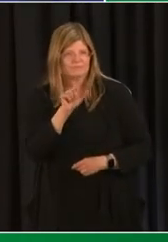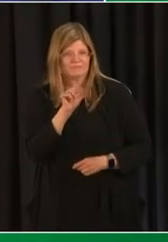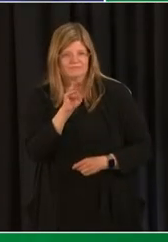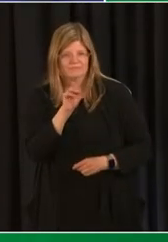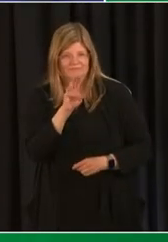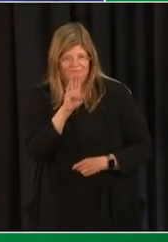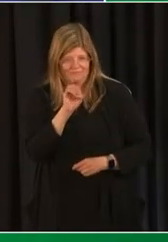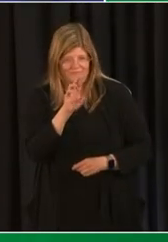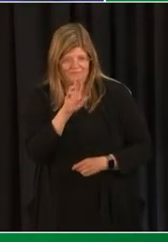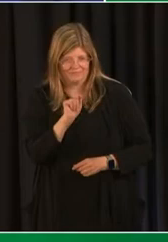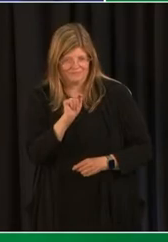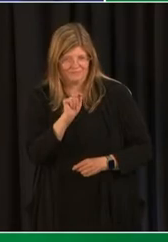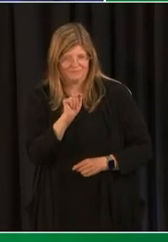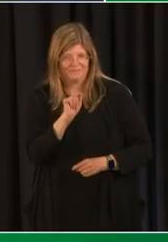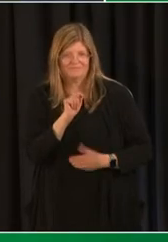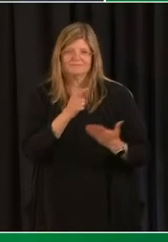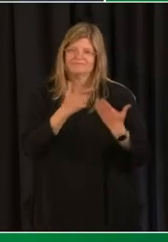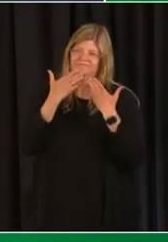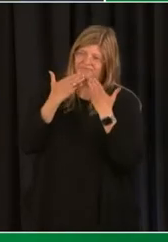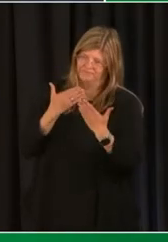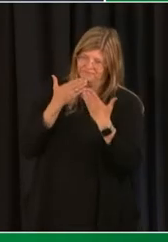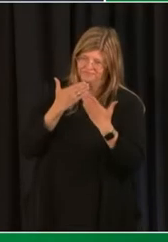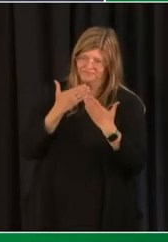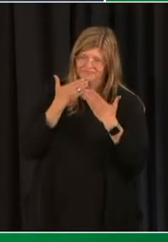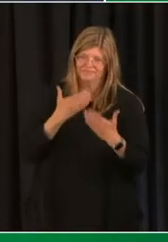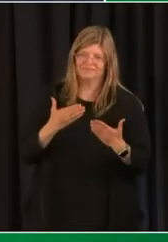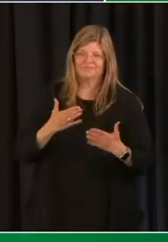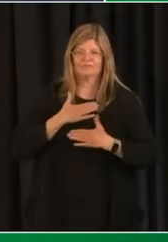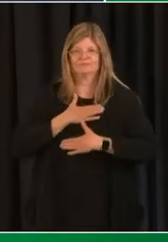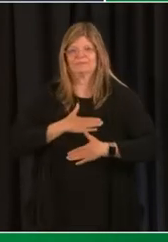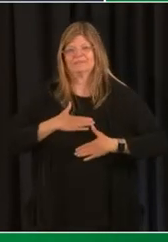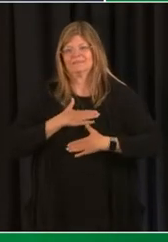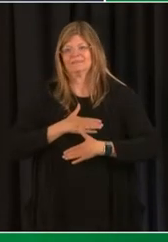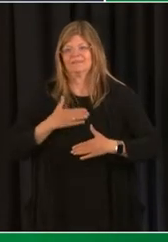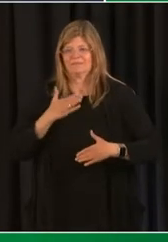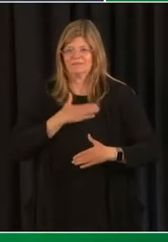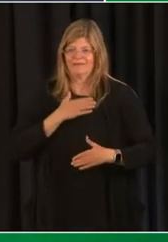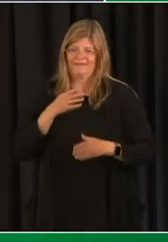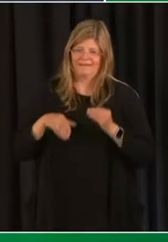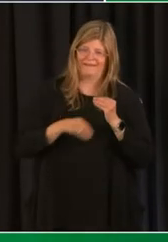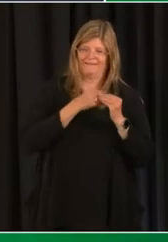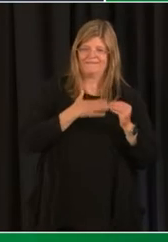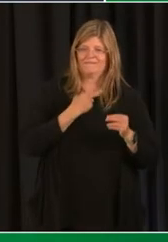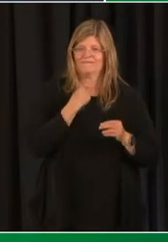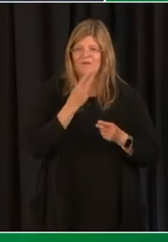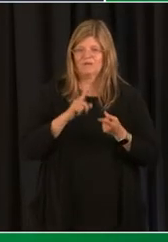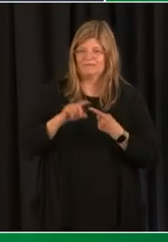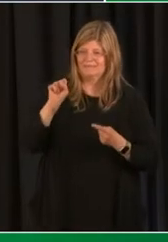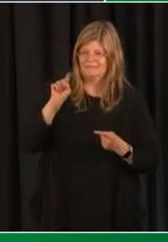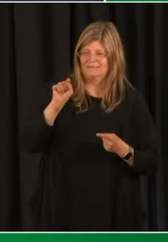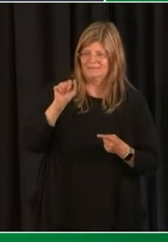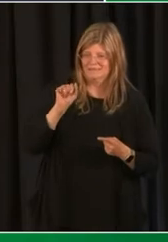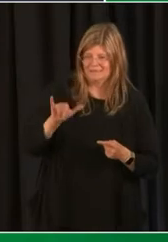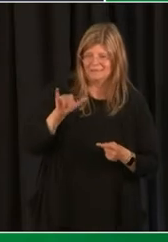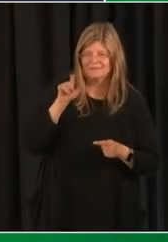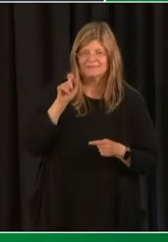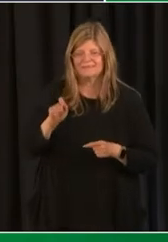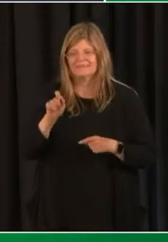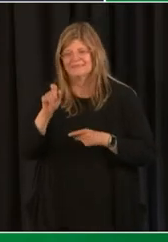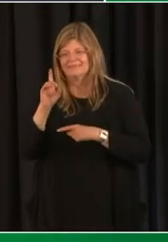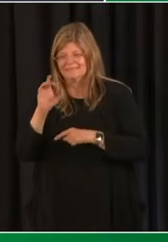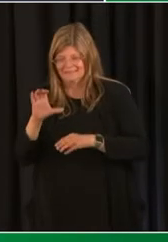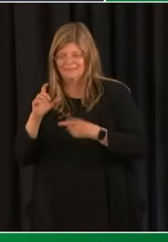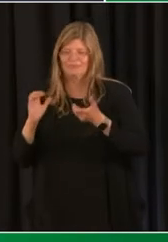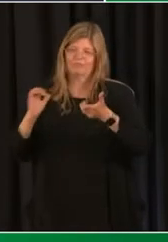Director Zallinger. I'm delighted to add my voice to the Stay DC partnership. I want to begin by